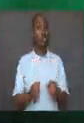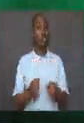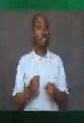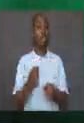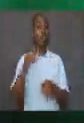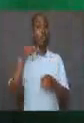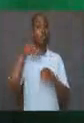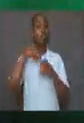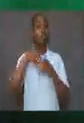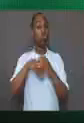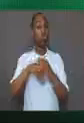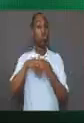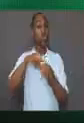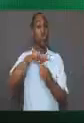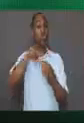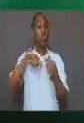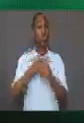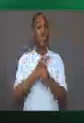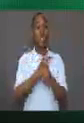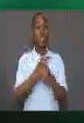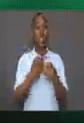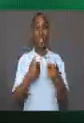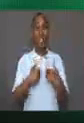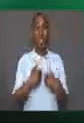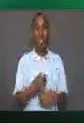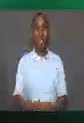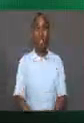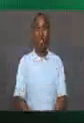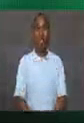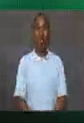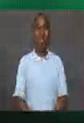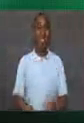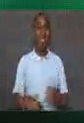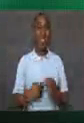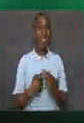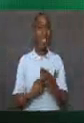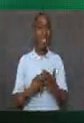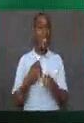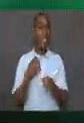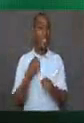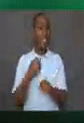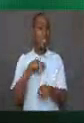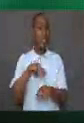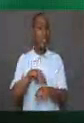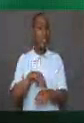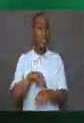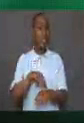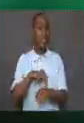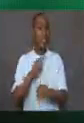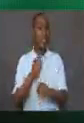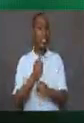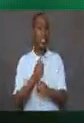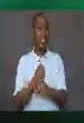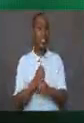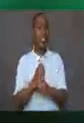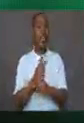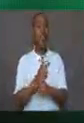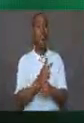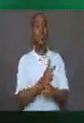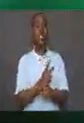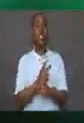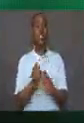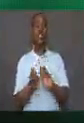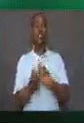inner environment. It does so to ensure stability in response to changes in